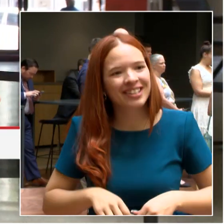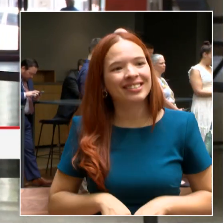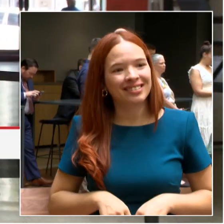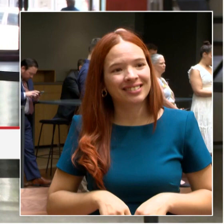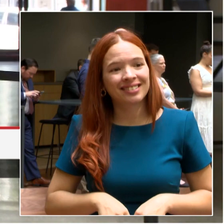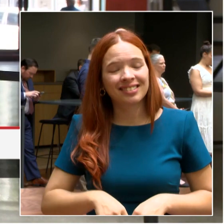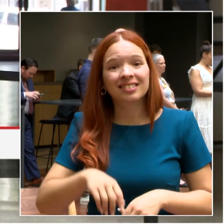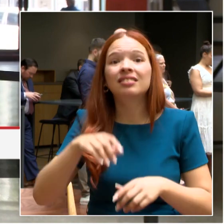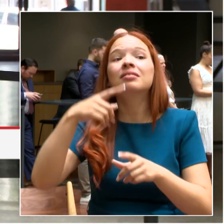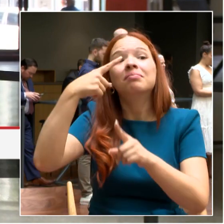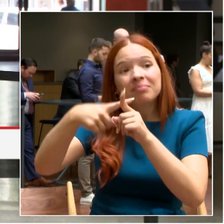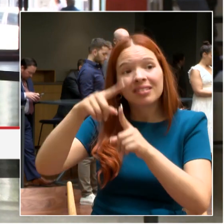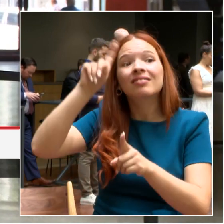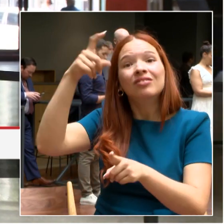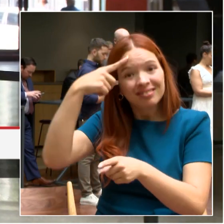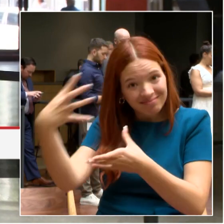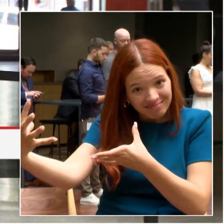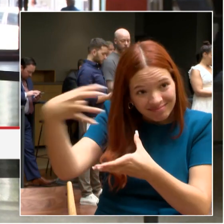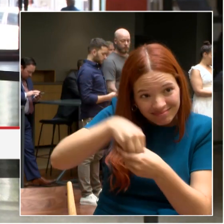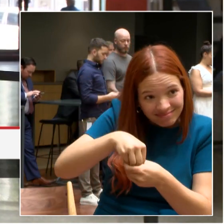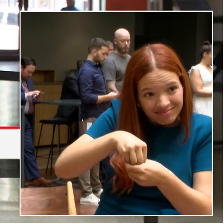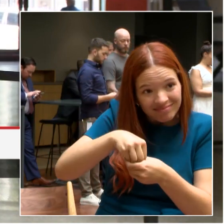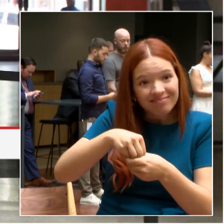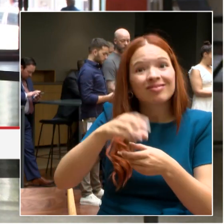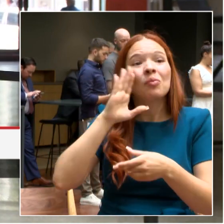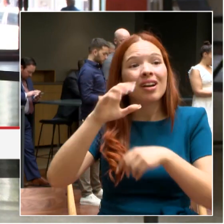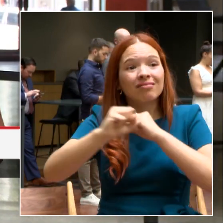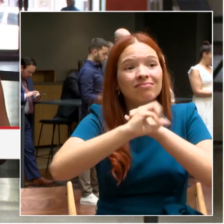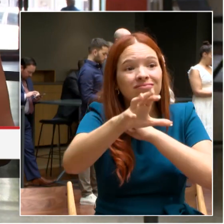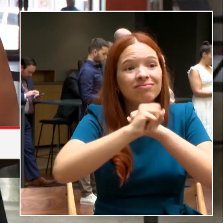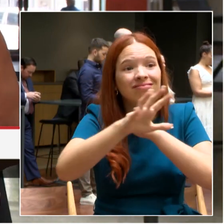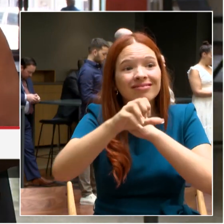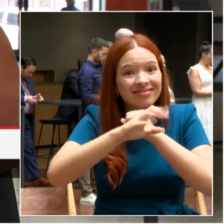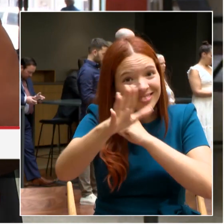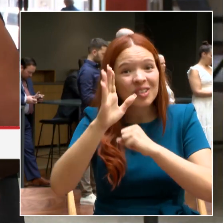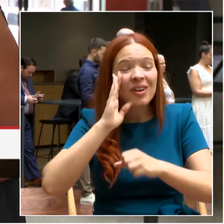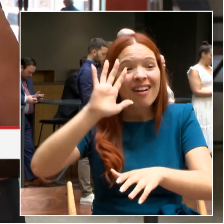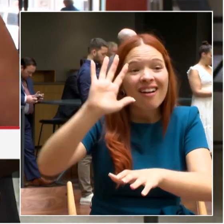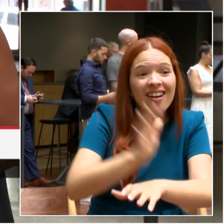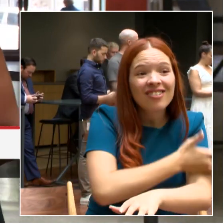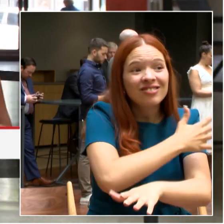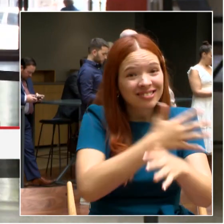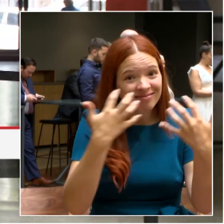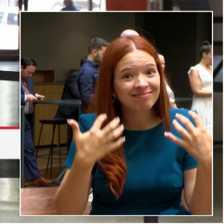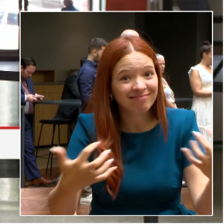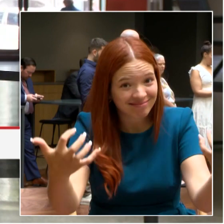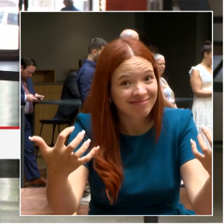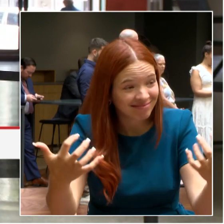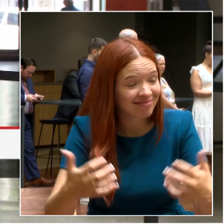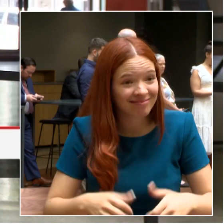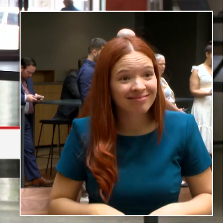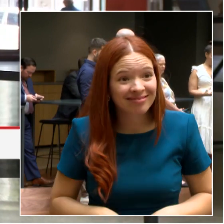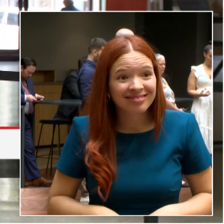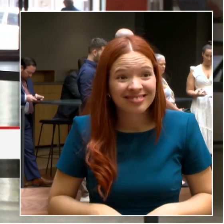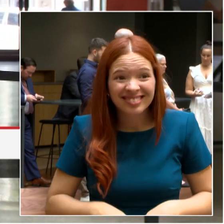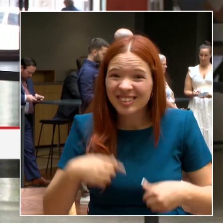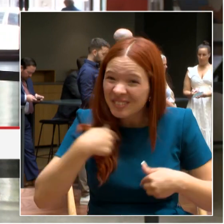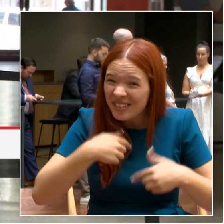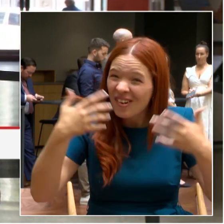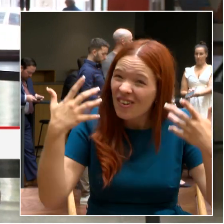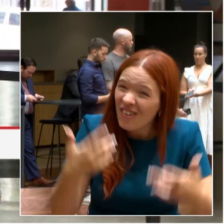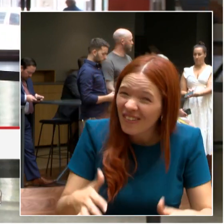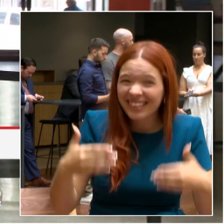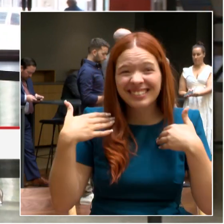concerts and all of the things that will support a vibrant downtown, and we're going to continue to do